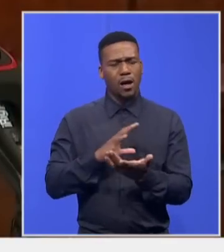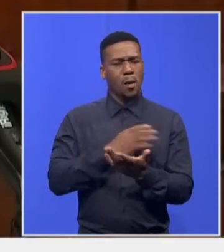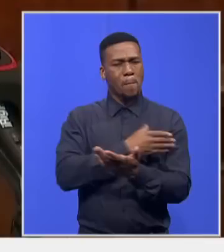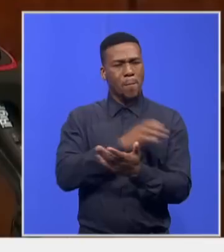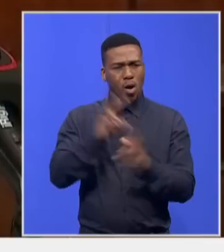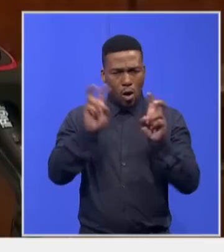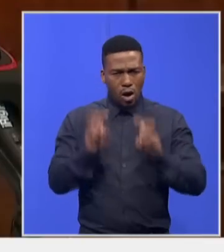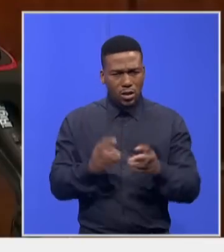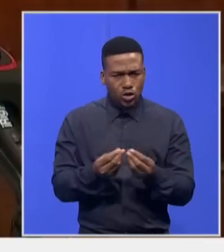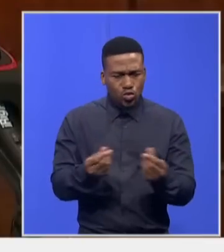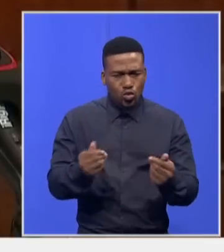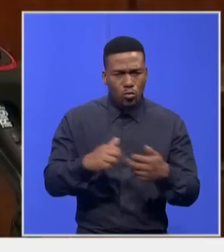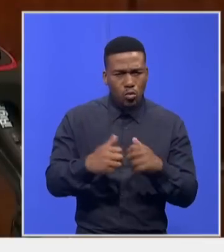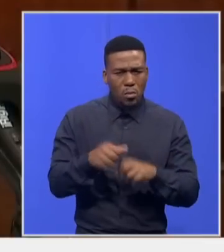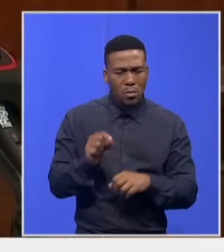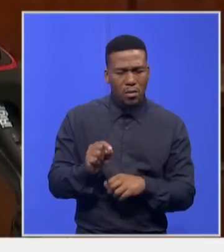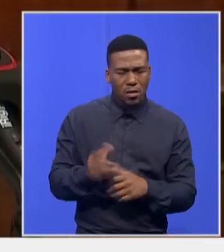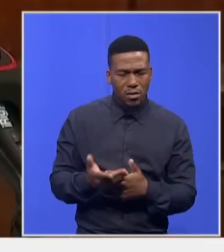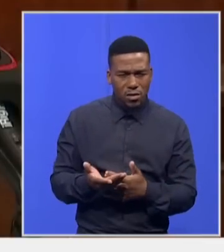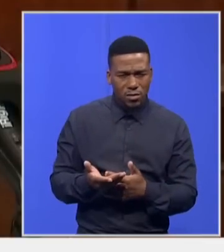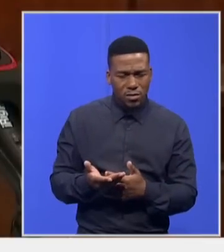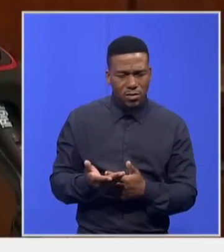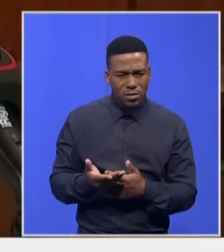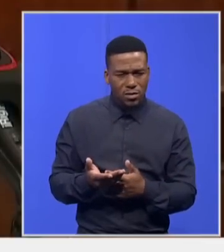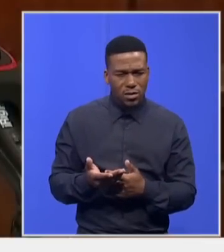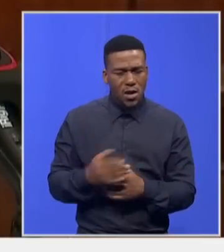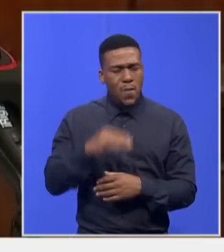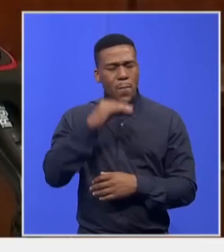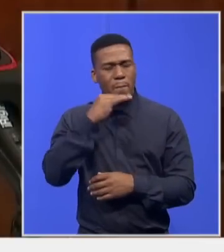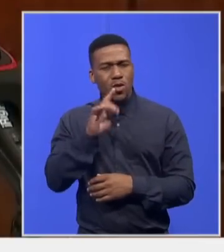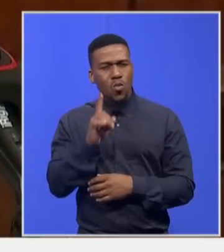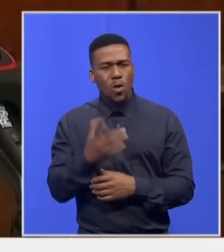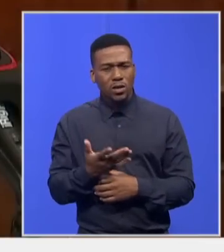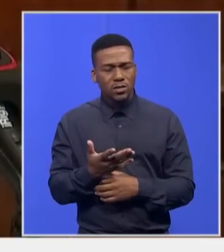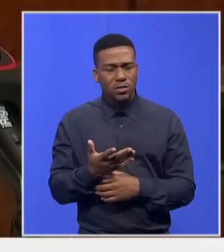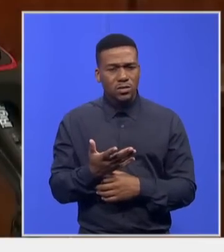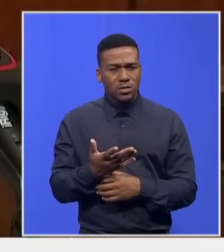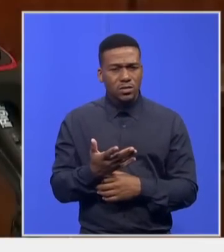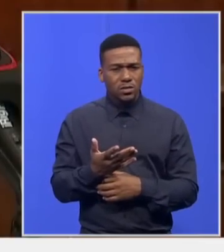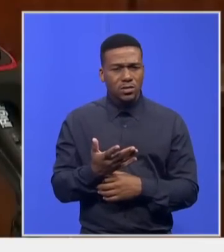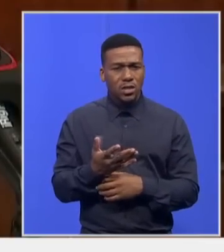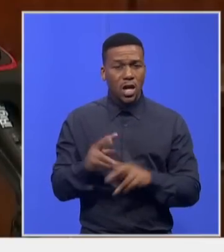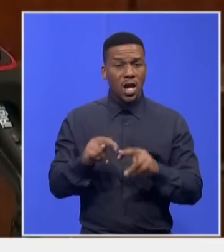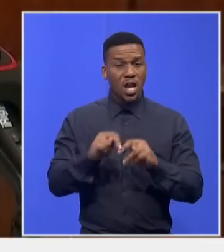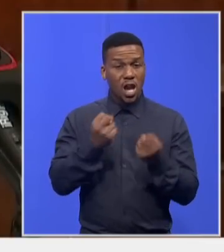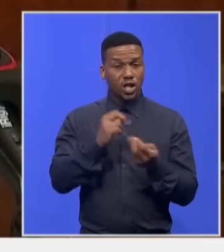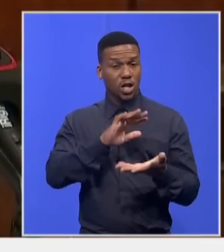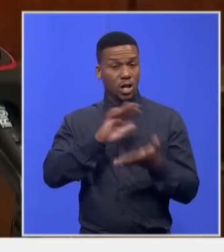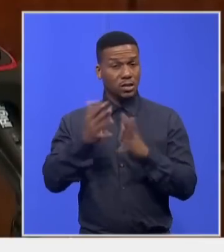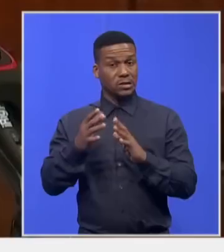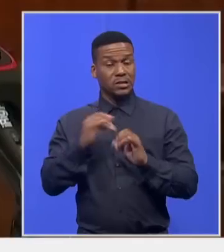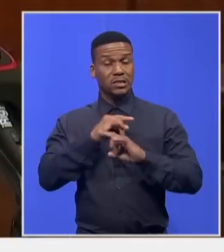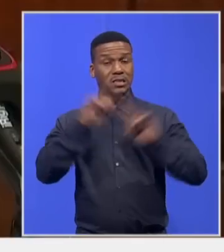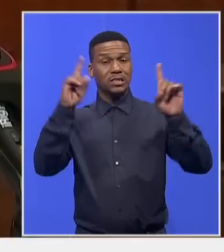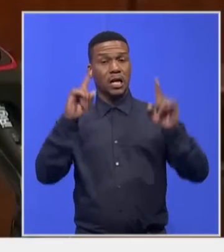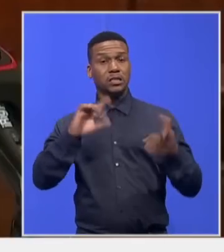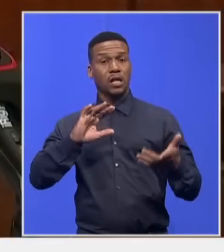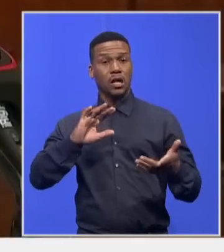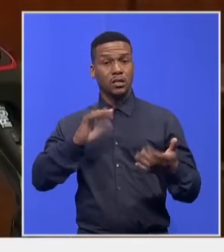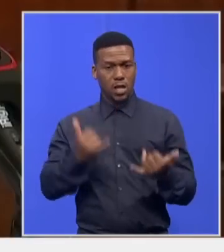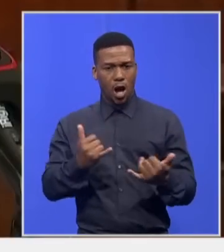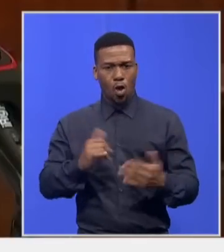decisions that were made? And if so, what does that mean because the national state of disaster has been terminated? Thank you.